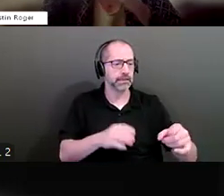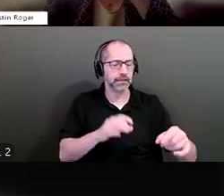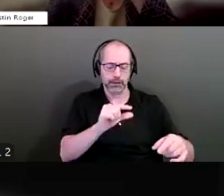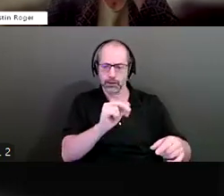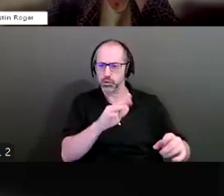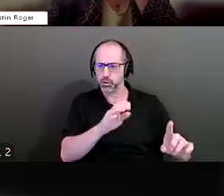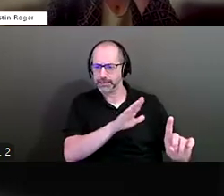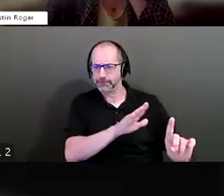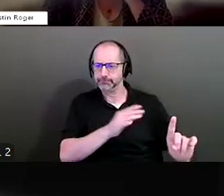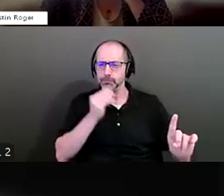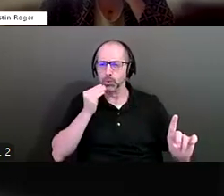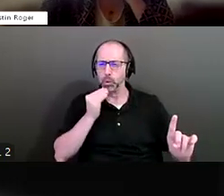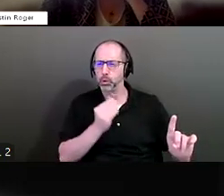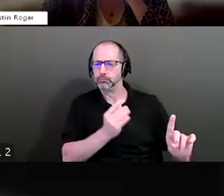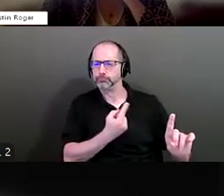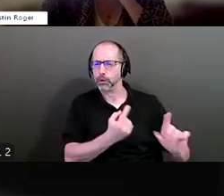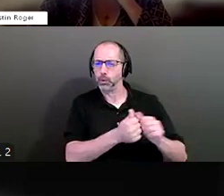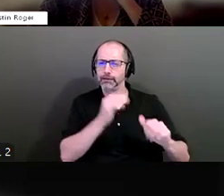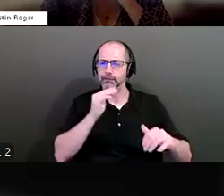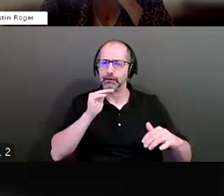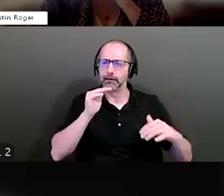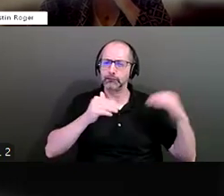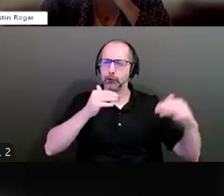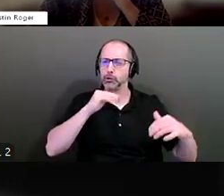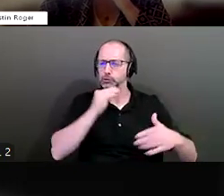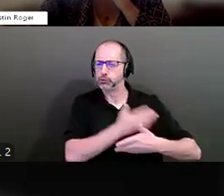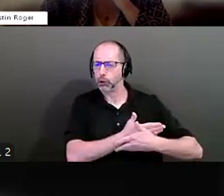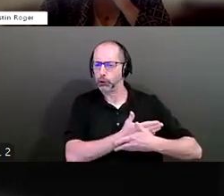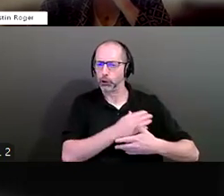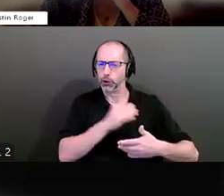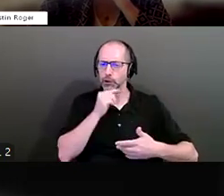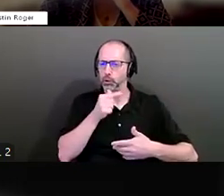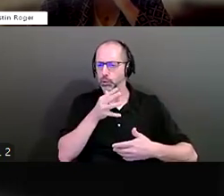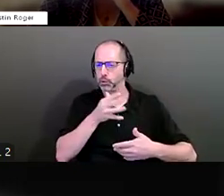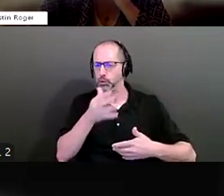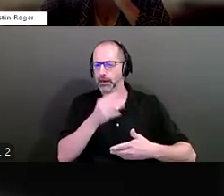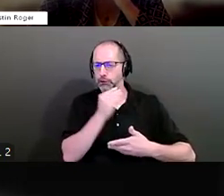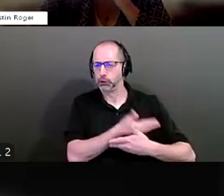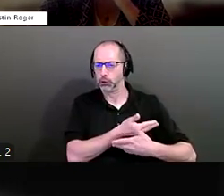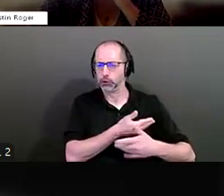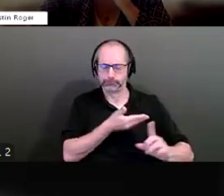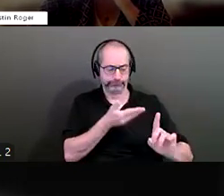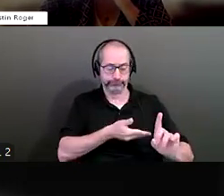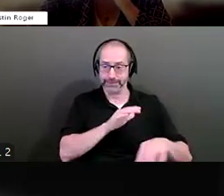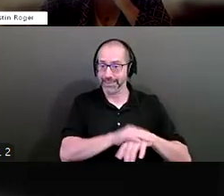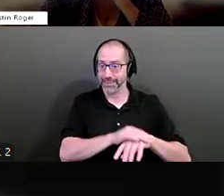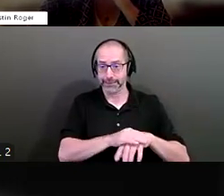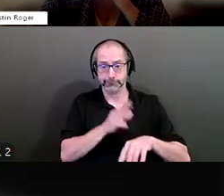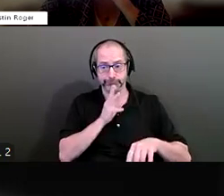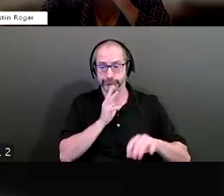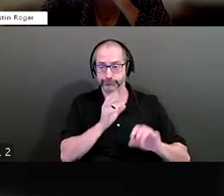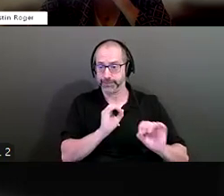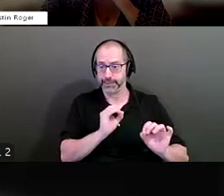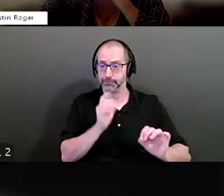with her adult daughter, Annabelle, and her grandchild. She does not speak English, and while Annabelle's at work, she cares